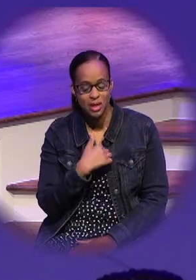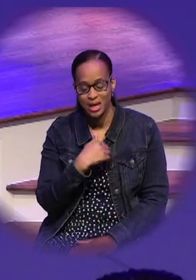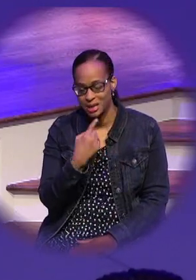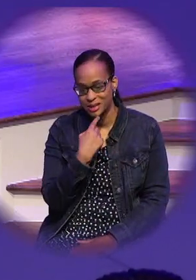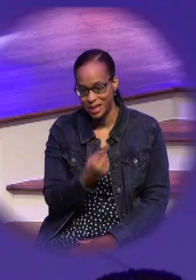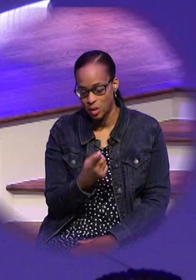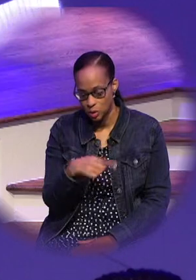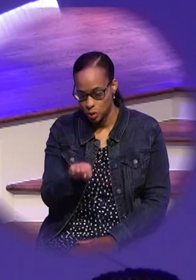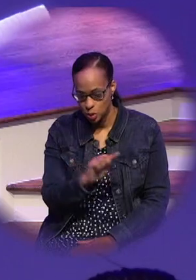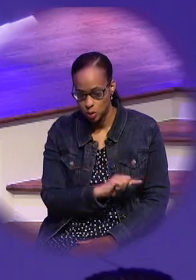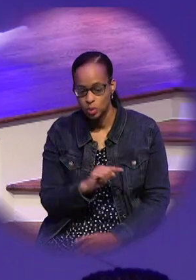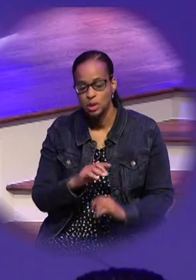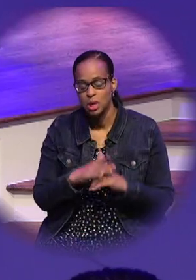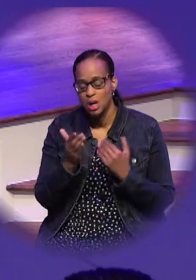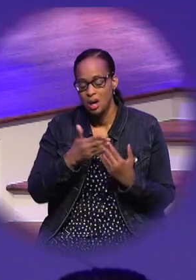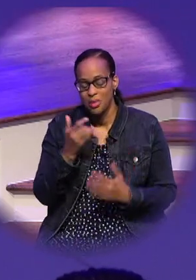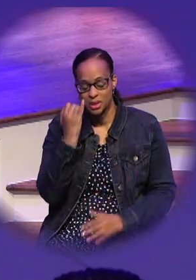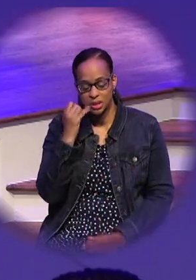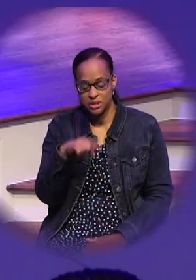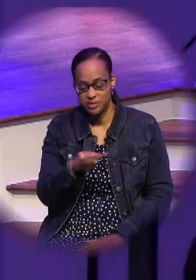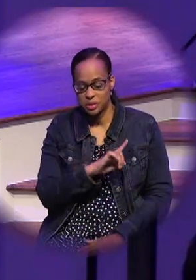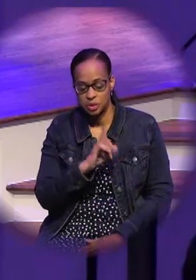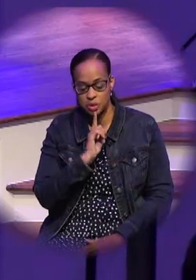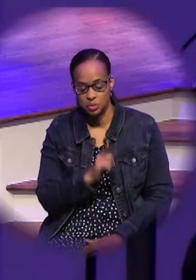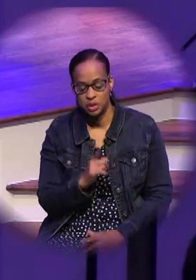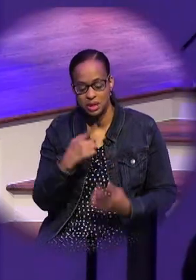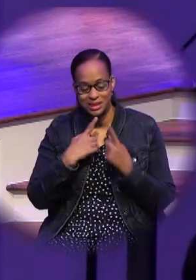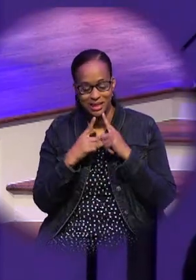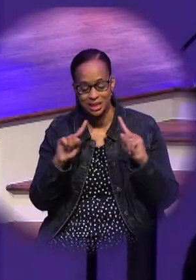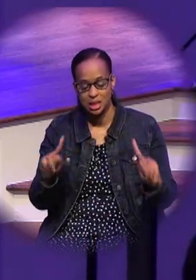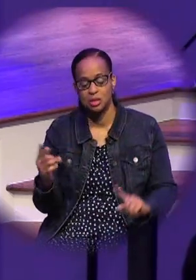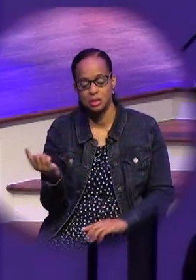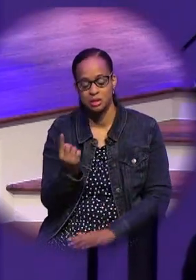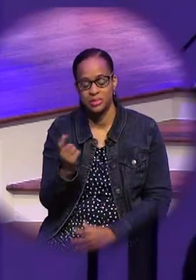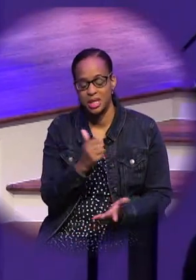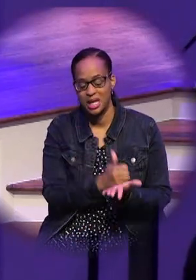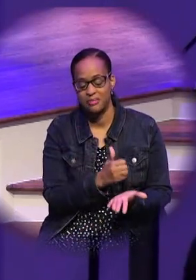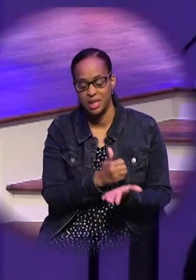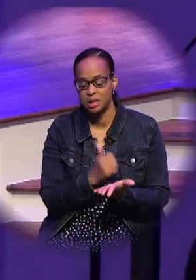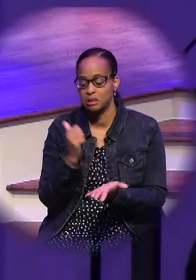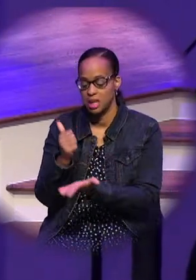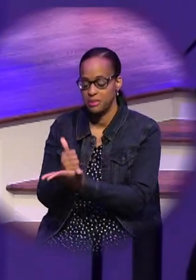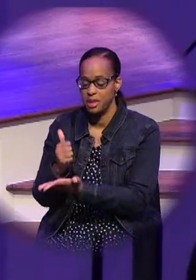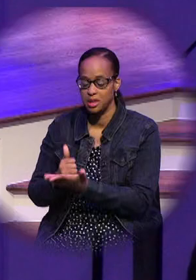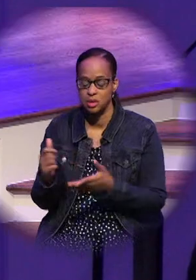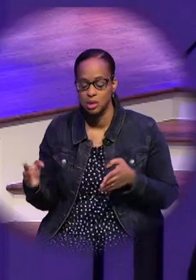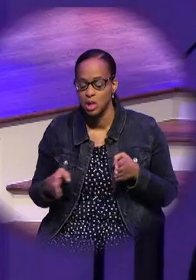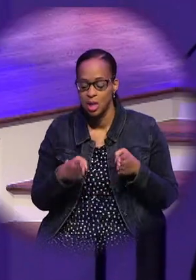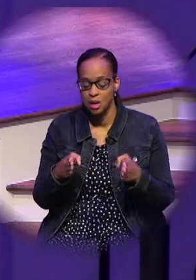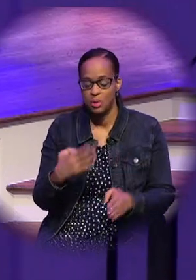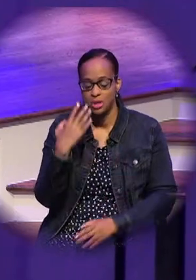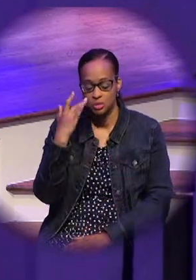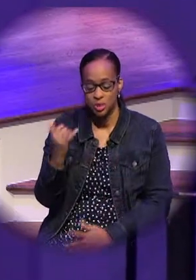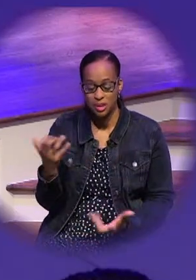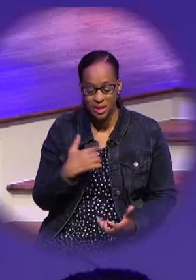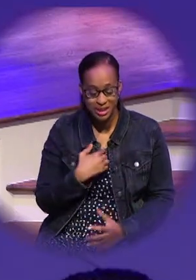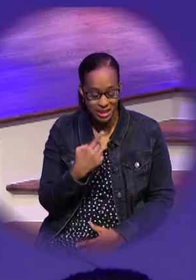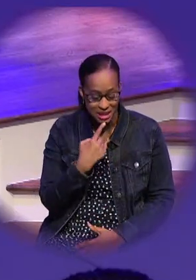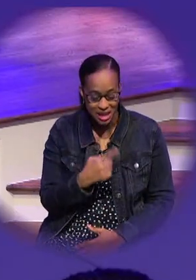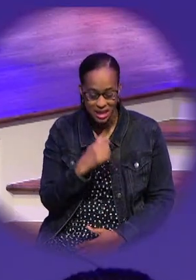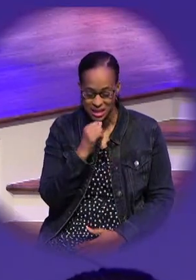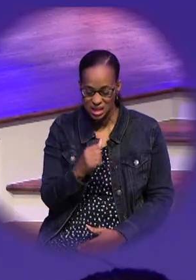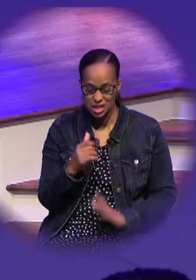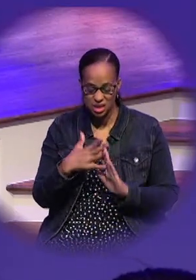you. It softens it because really to declare something, amen, amen, was a way of saying, what I am about to say is not up